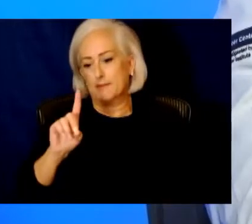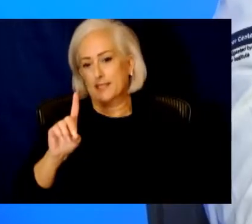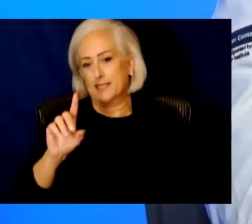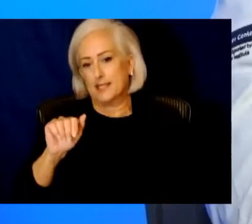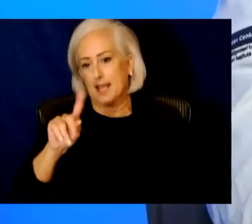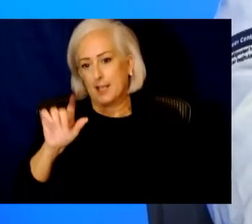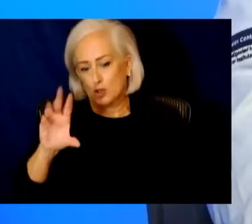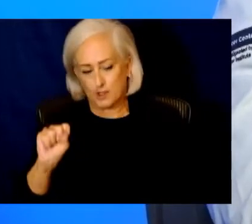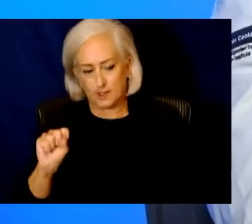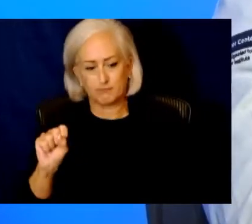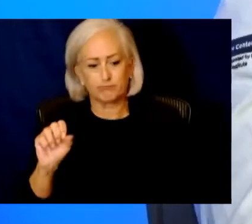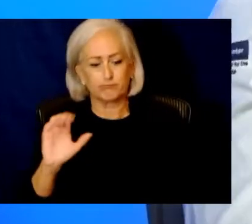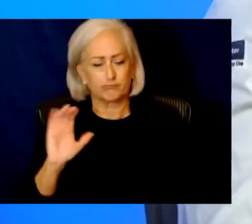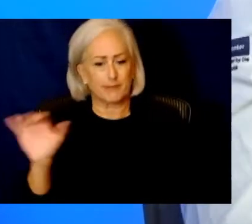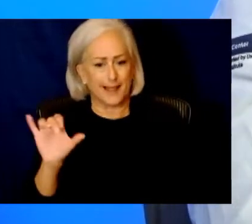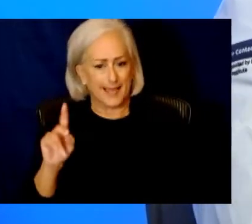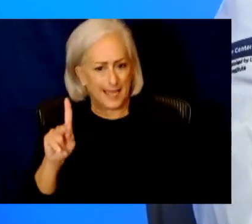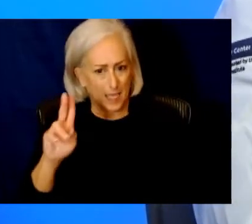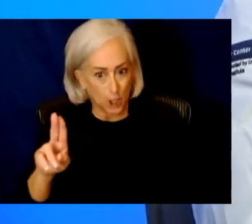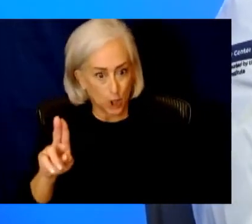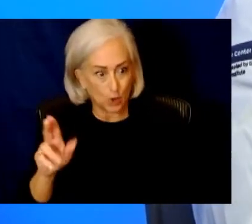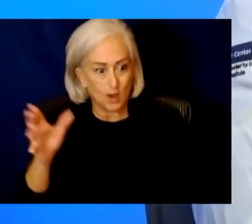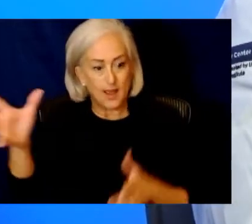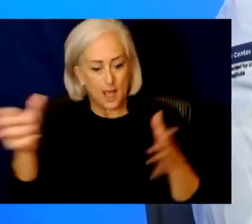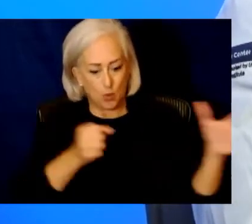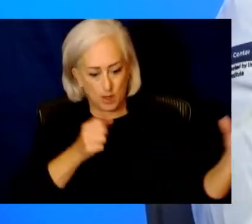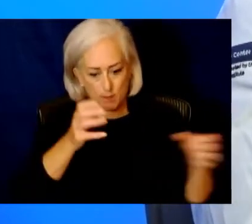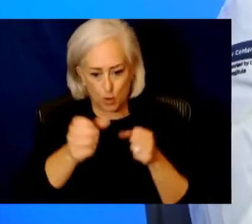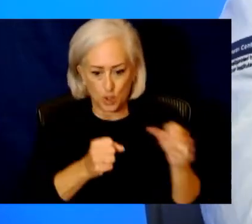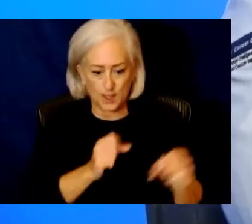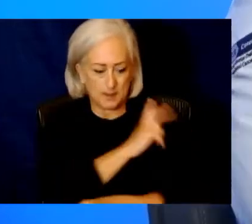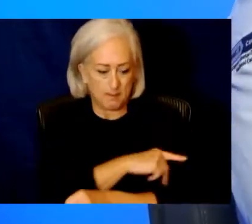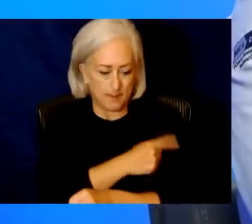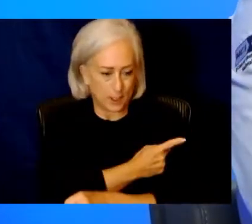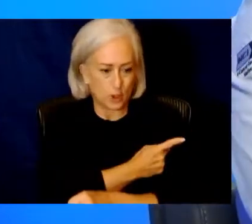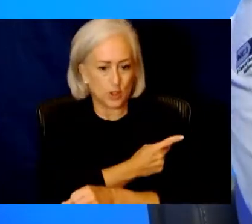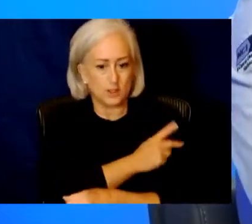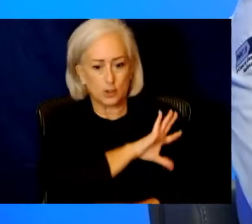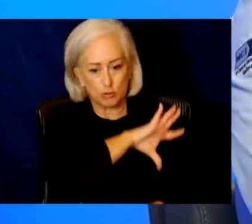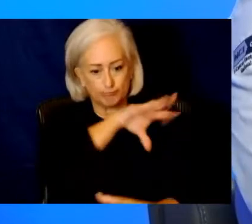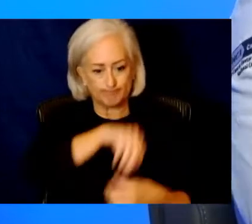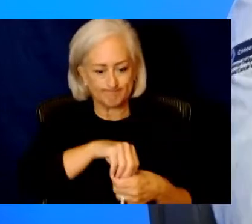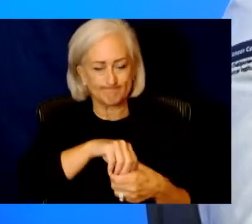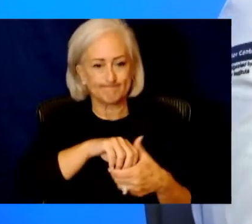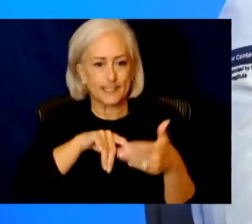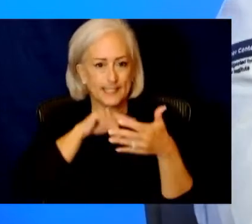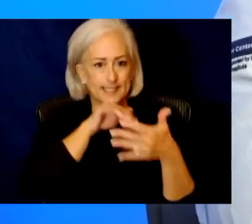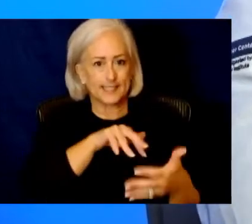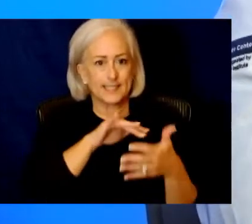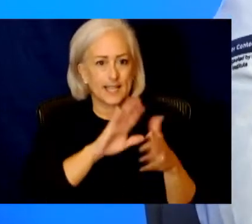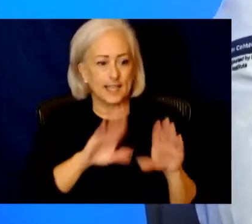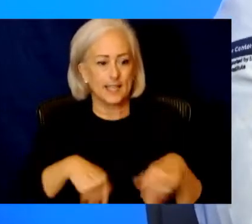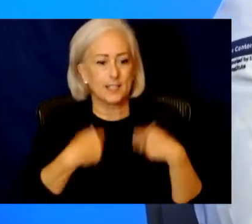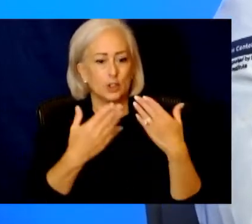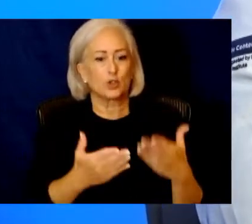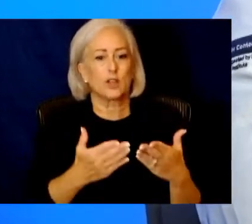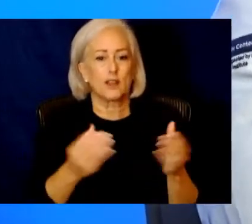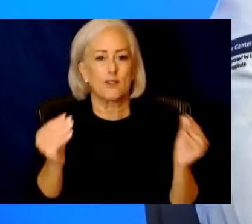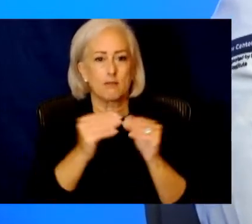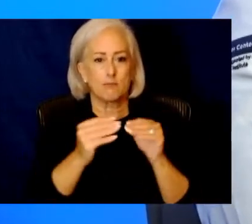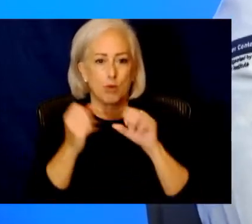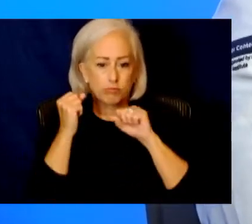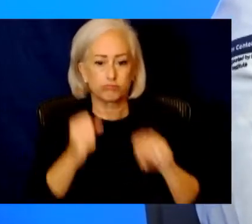pool our patients into these studies to try to definitely give a solid